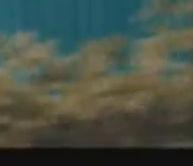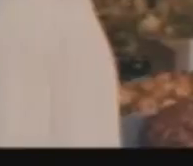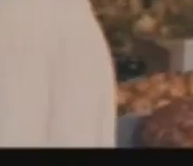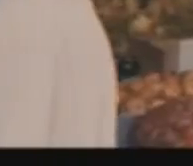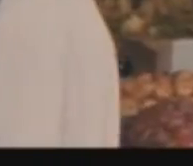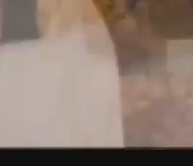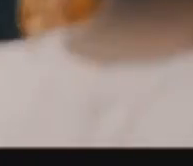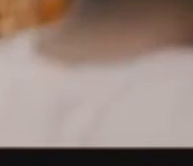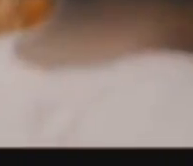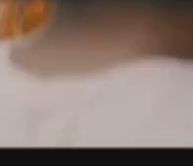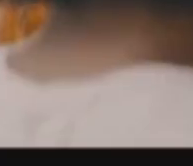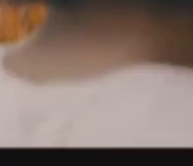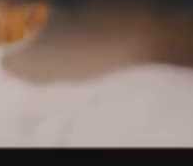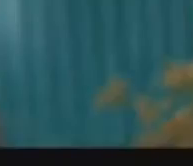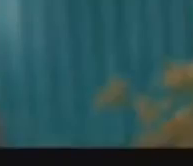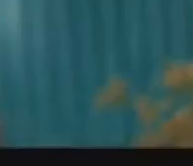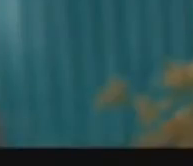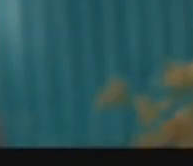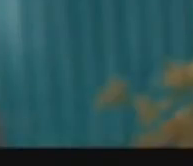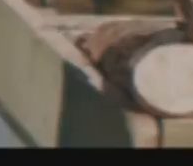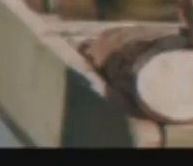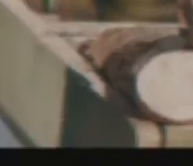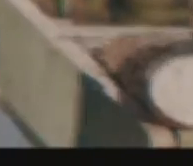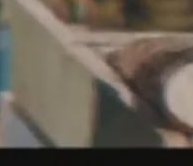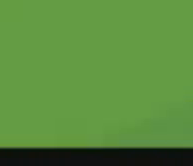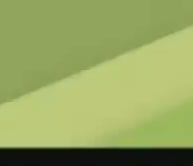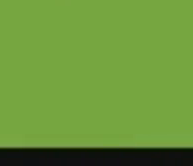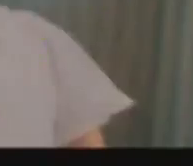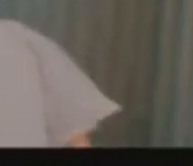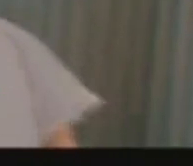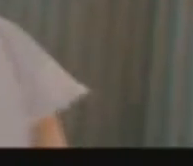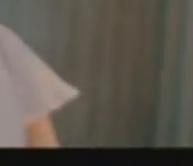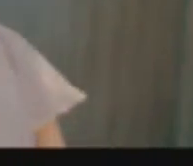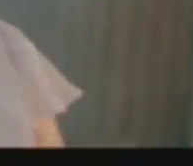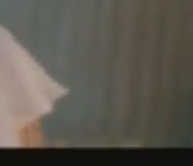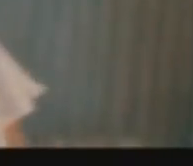Pata 50% extra credo bila expiry. Ya kupiga na ku SMS across.